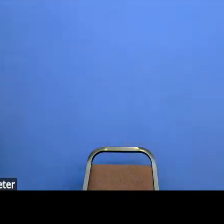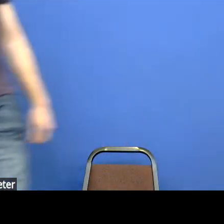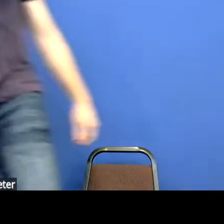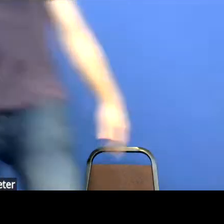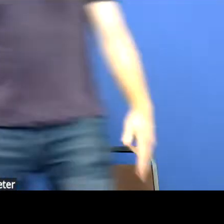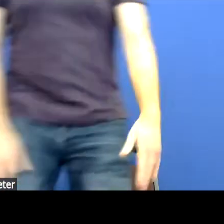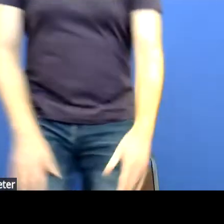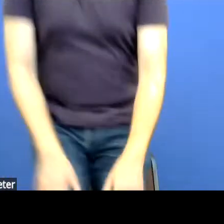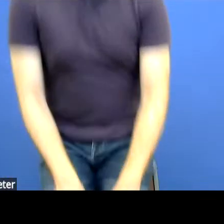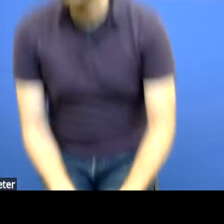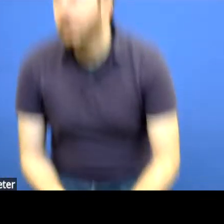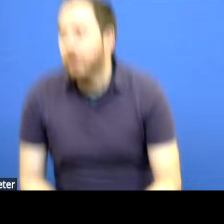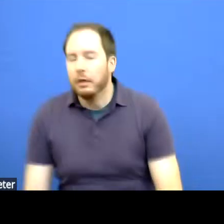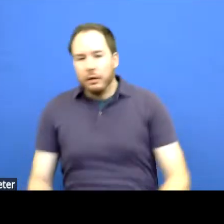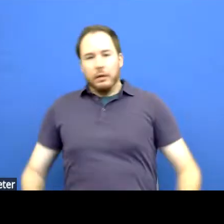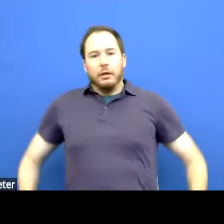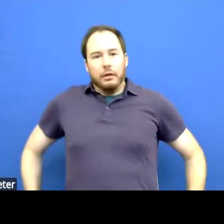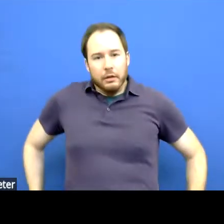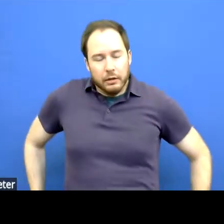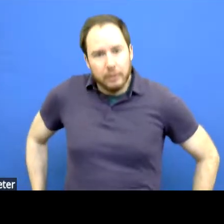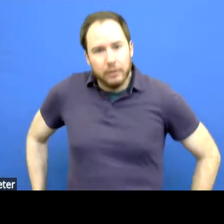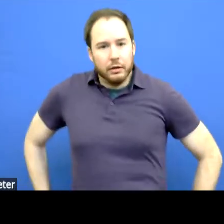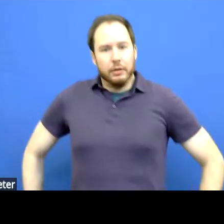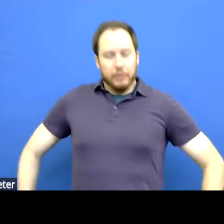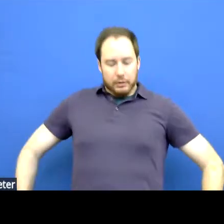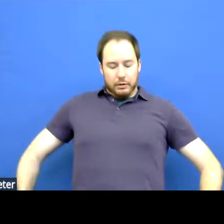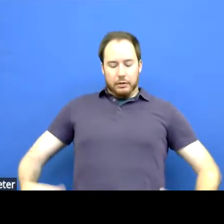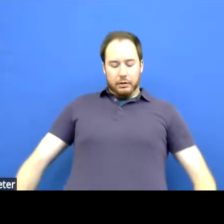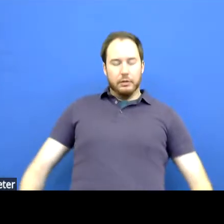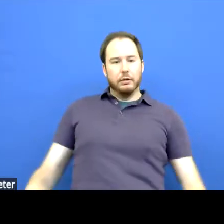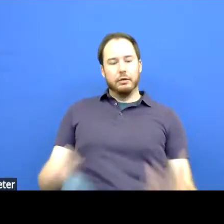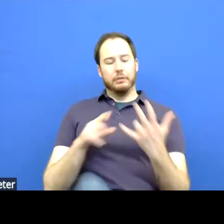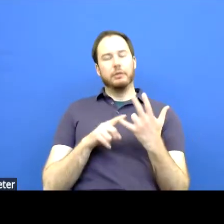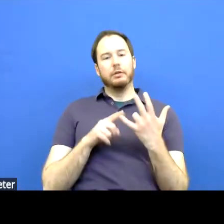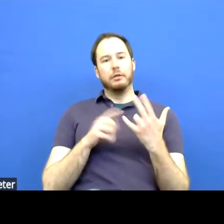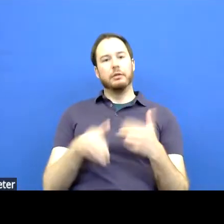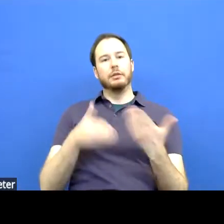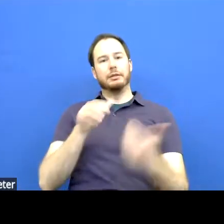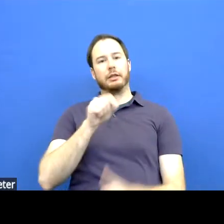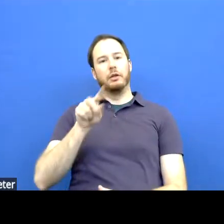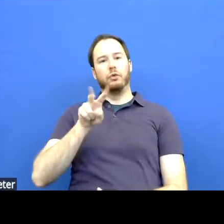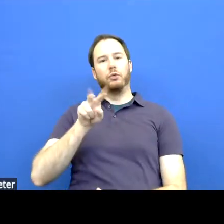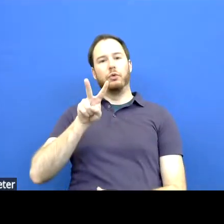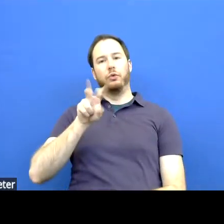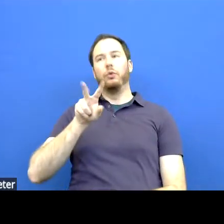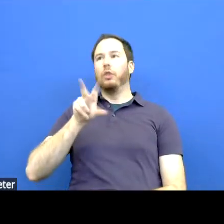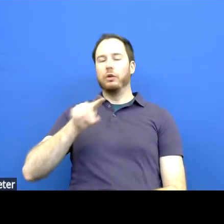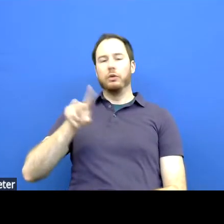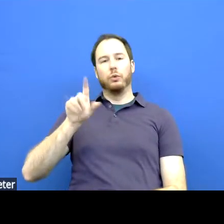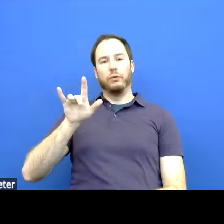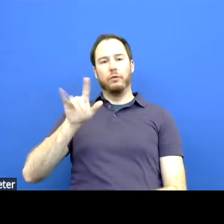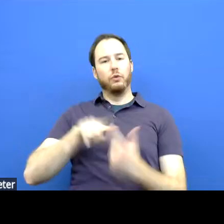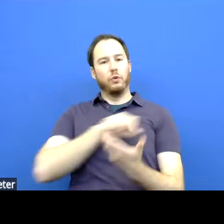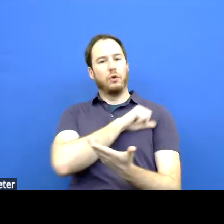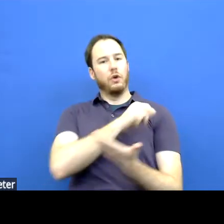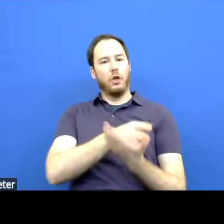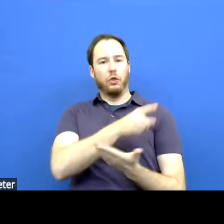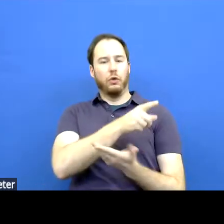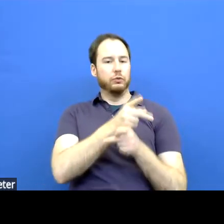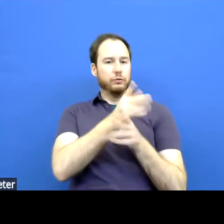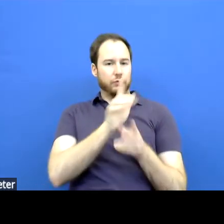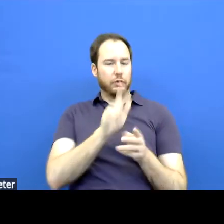board members, I have resolution 10-230, 2025 to authorize the supervisor to sign an